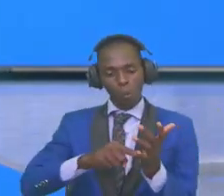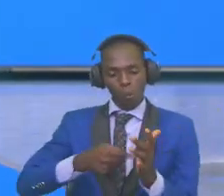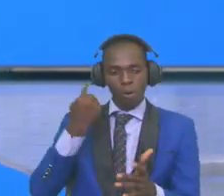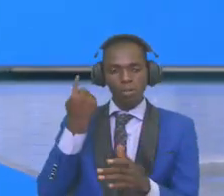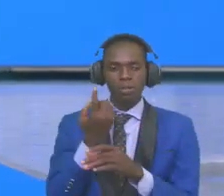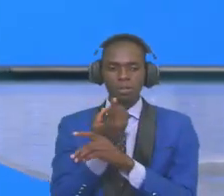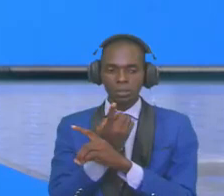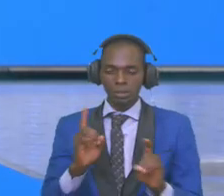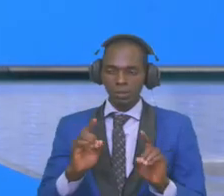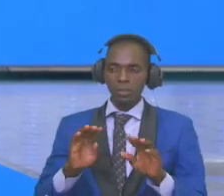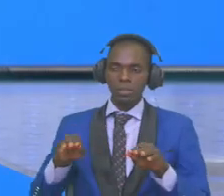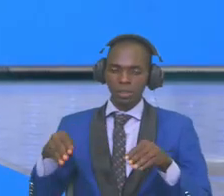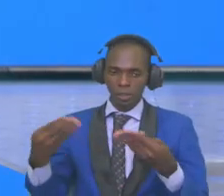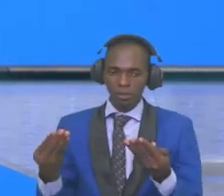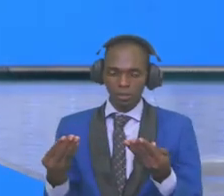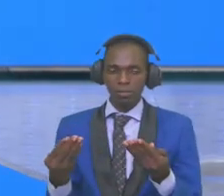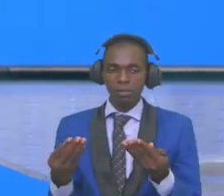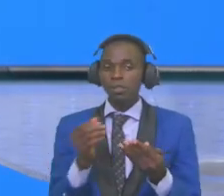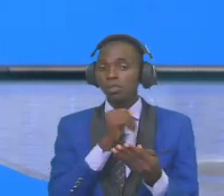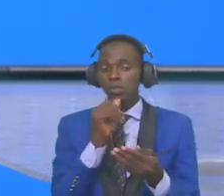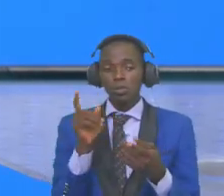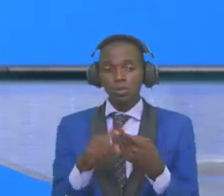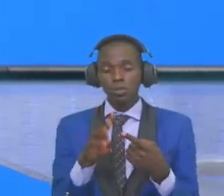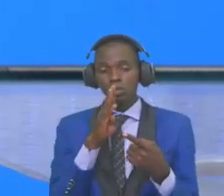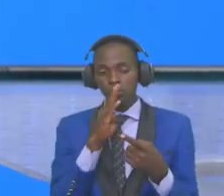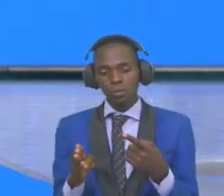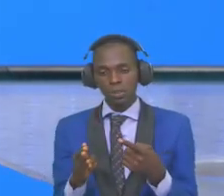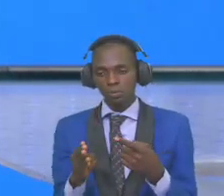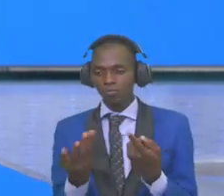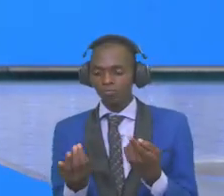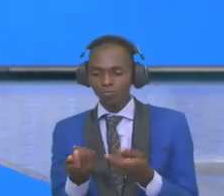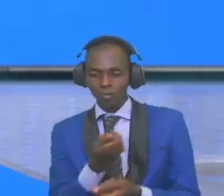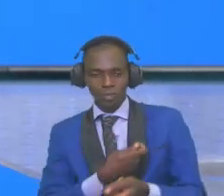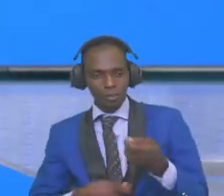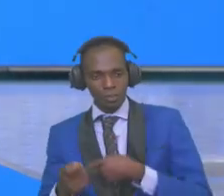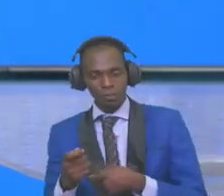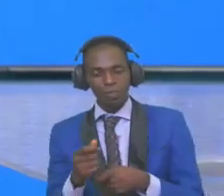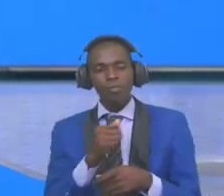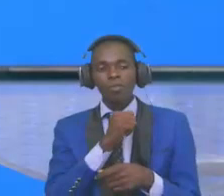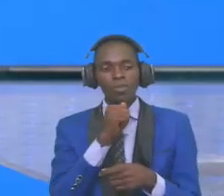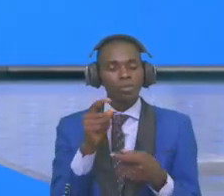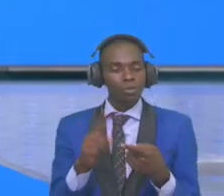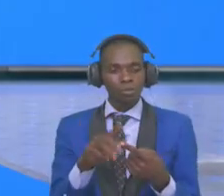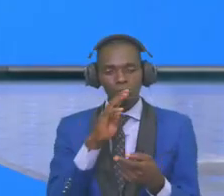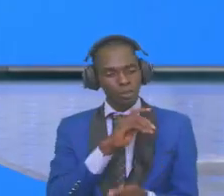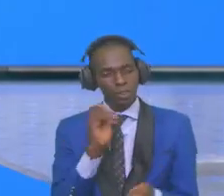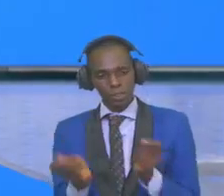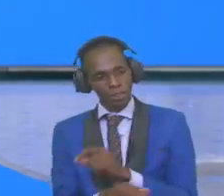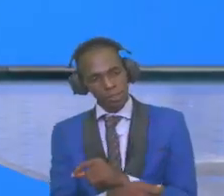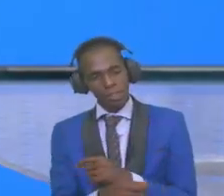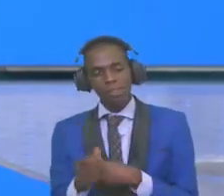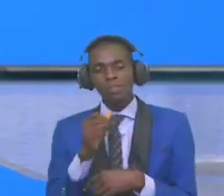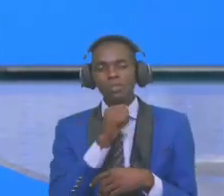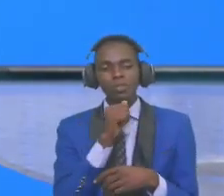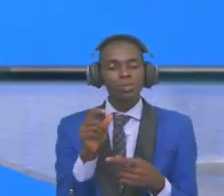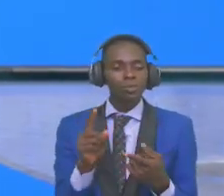be adjusted, not to be modified, not to be changed, and